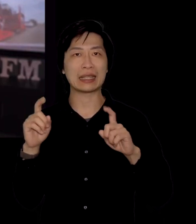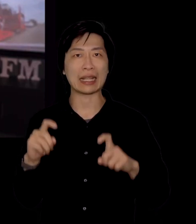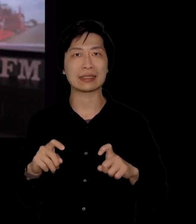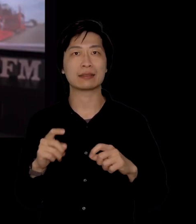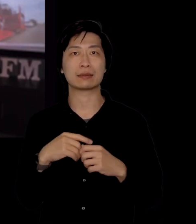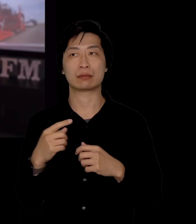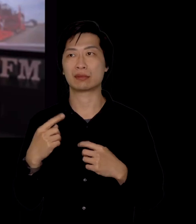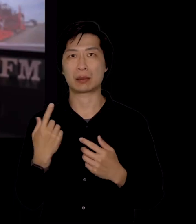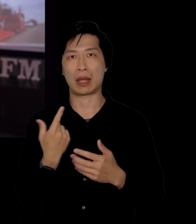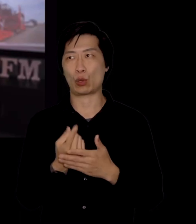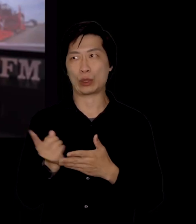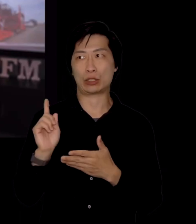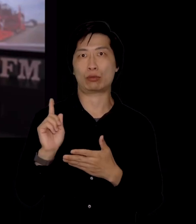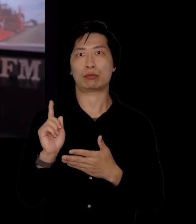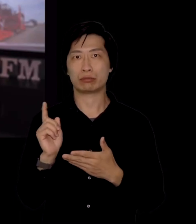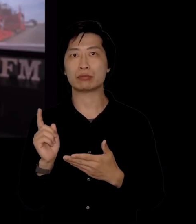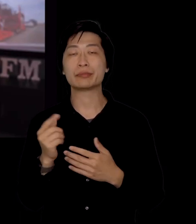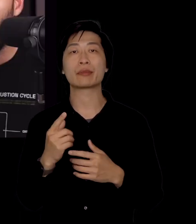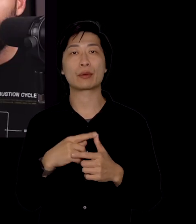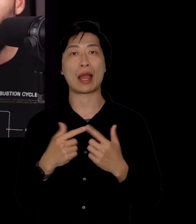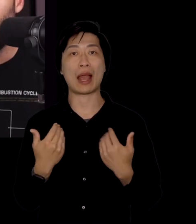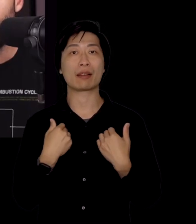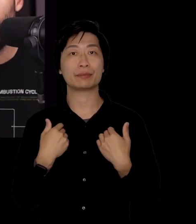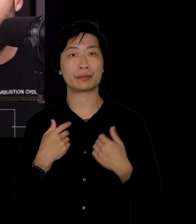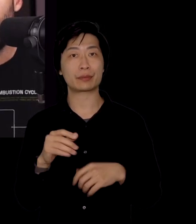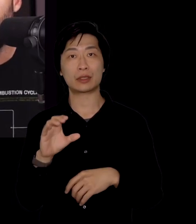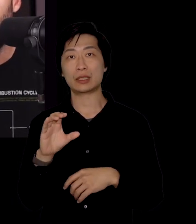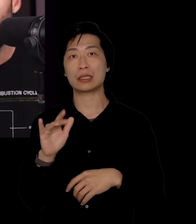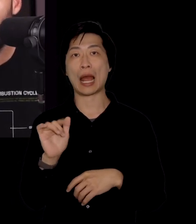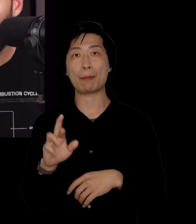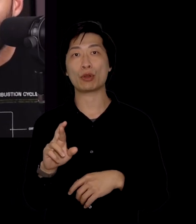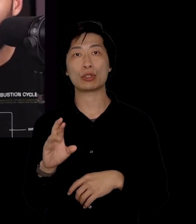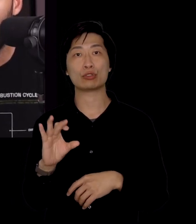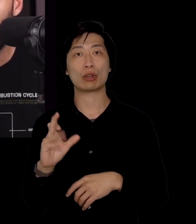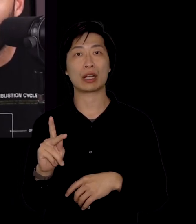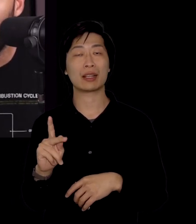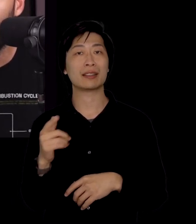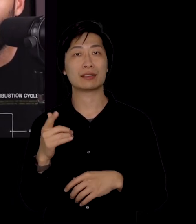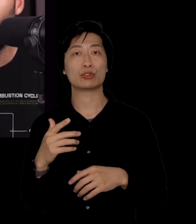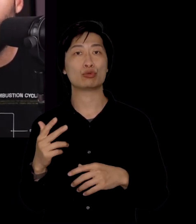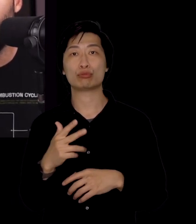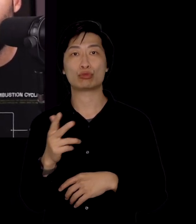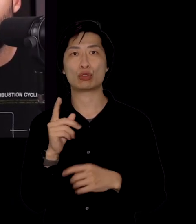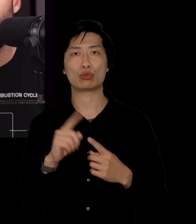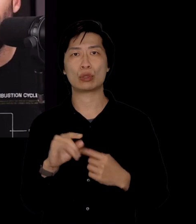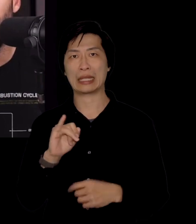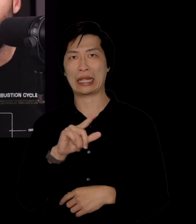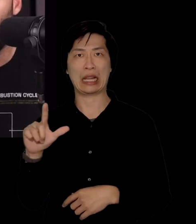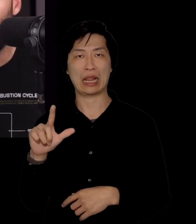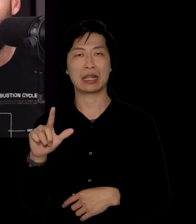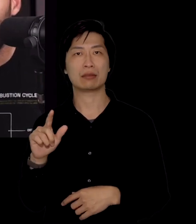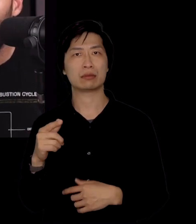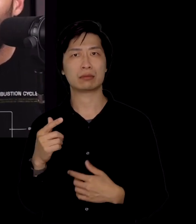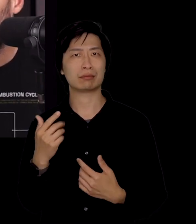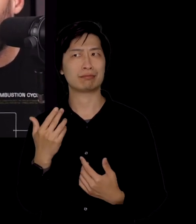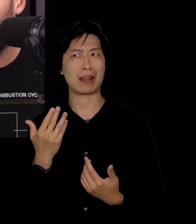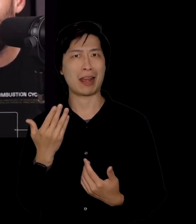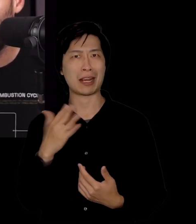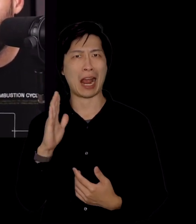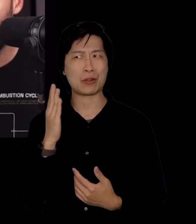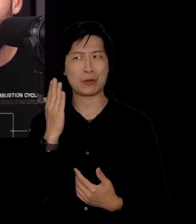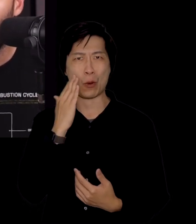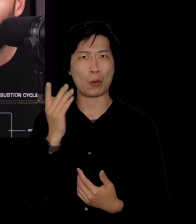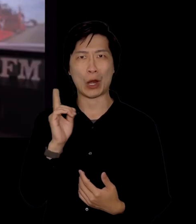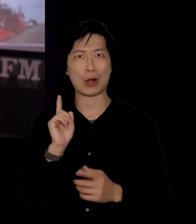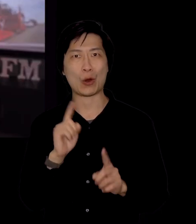testing since at least a week ago. Then we also have Cybertrucks on a trailer going up through Illinois. God knows